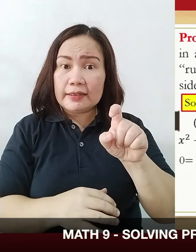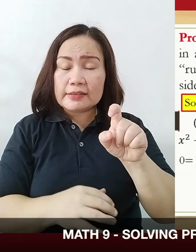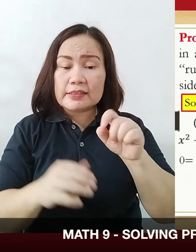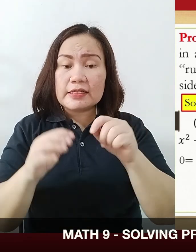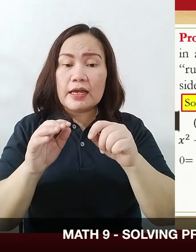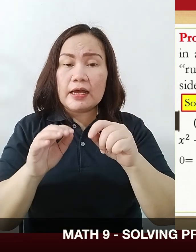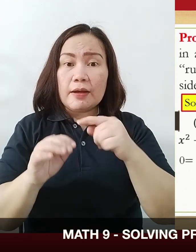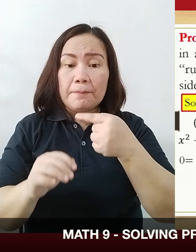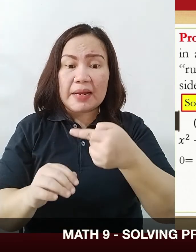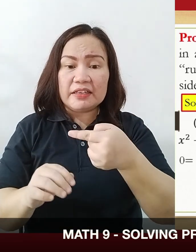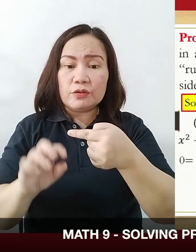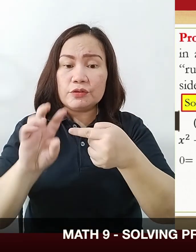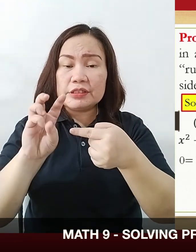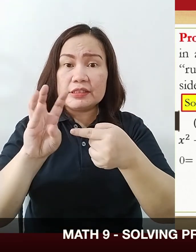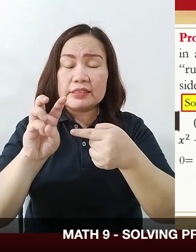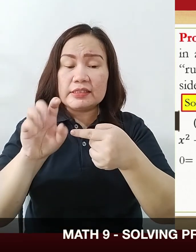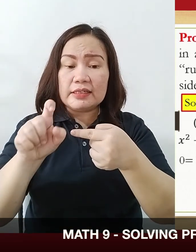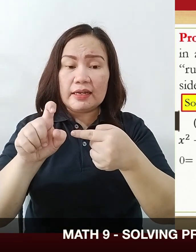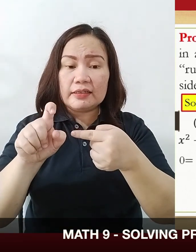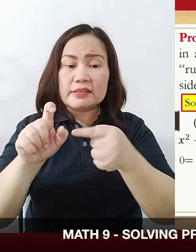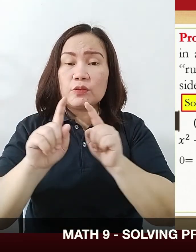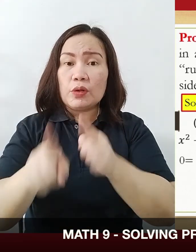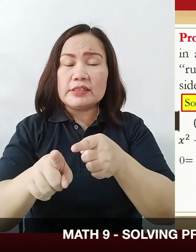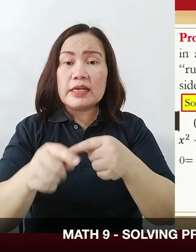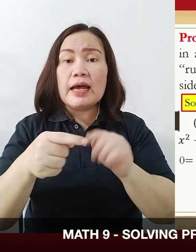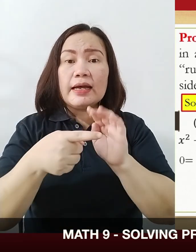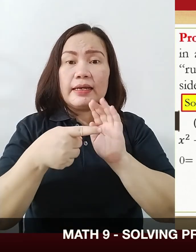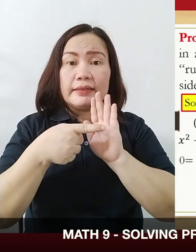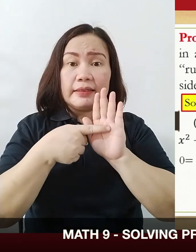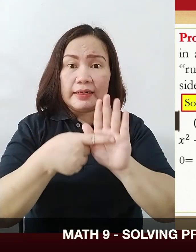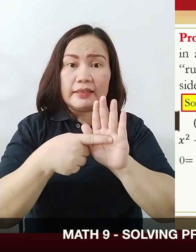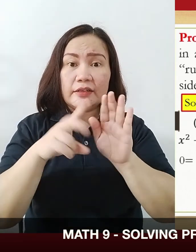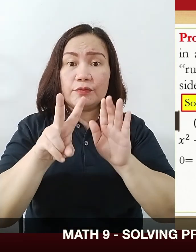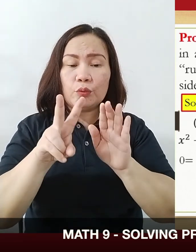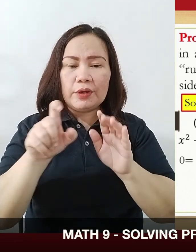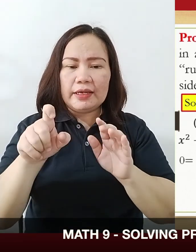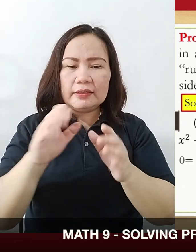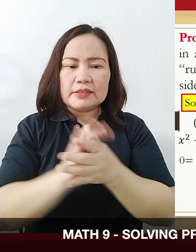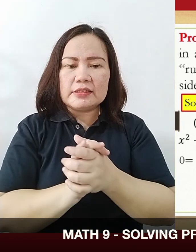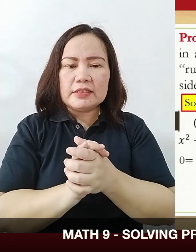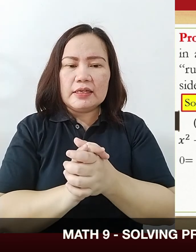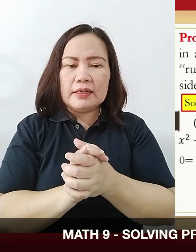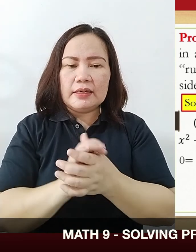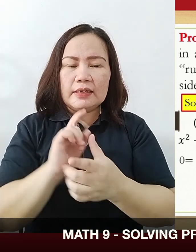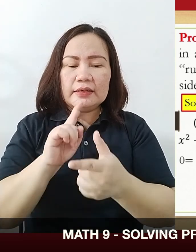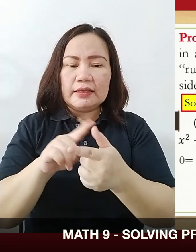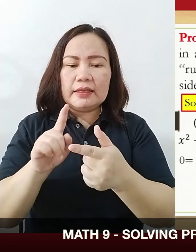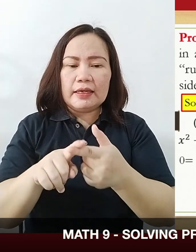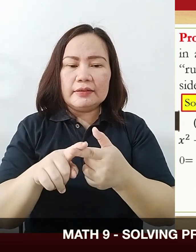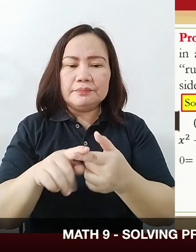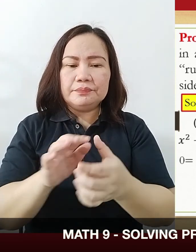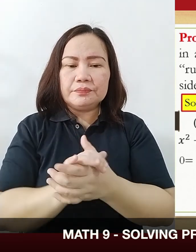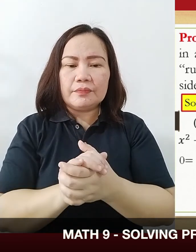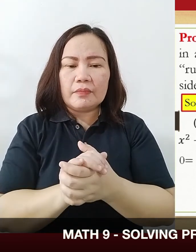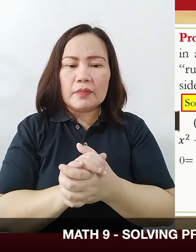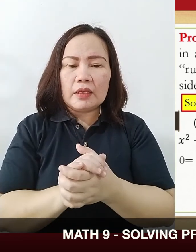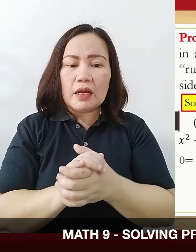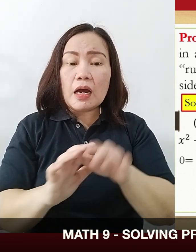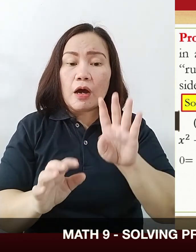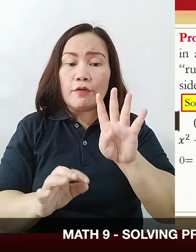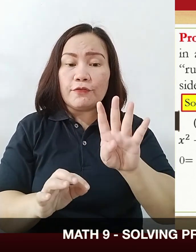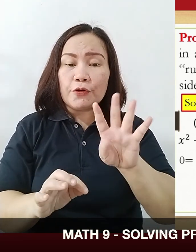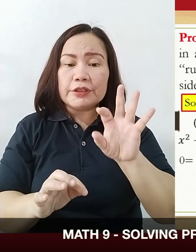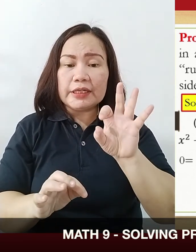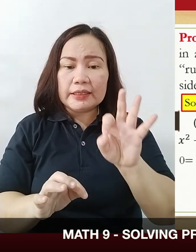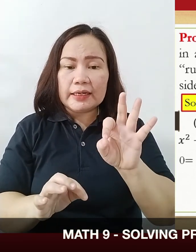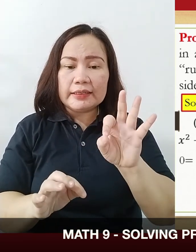that is negative 15, is equal to 0. Okay, bakit siya nagbaliktad? Okay, inayos lang natin siya. Okay? Now,